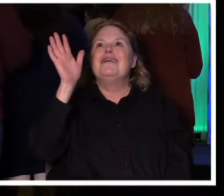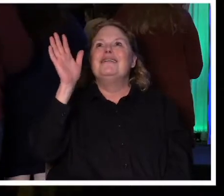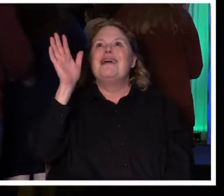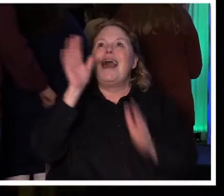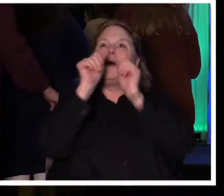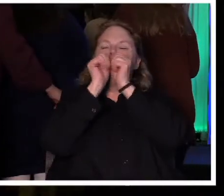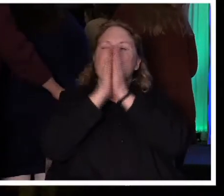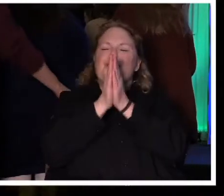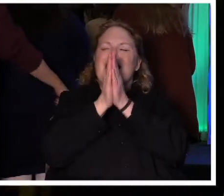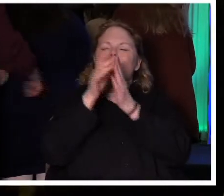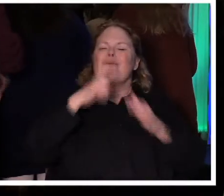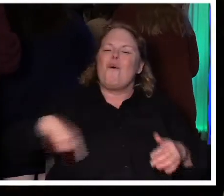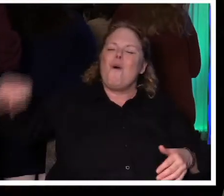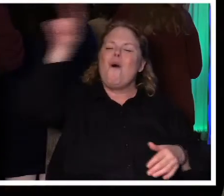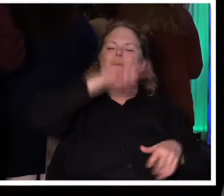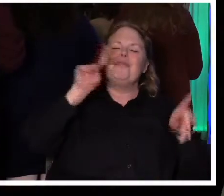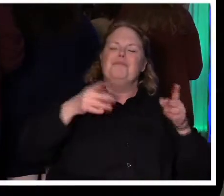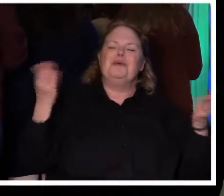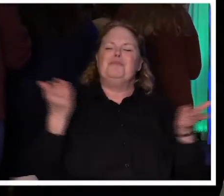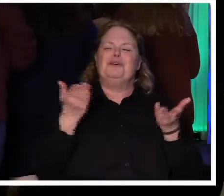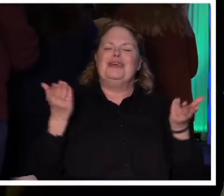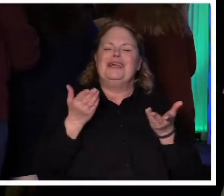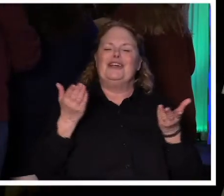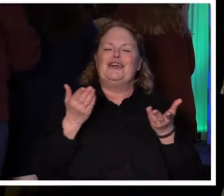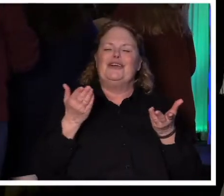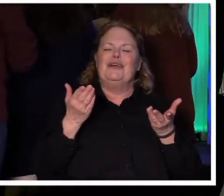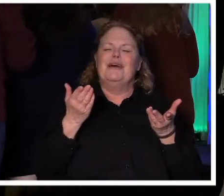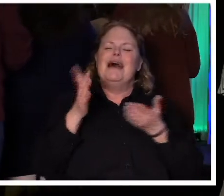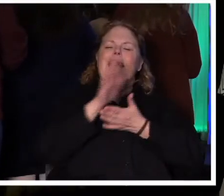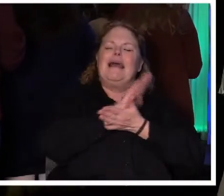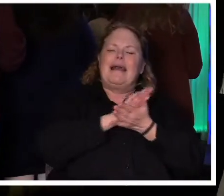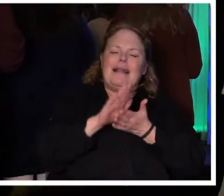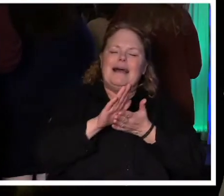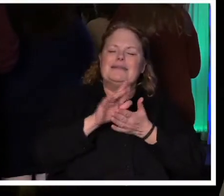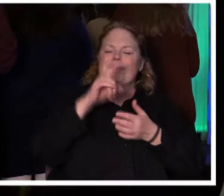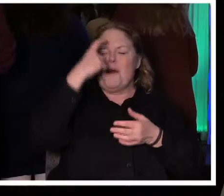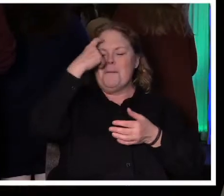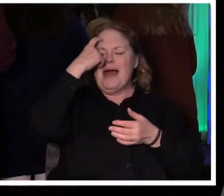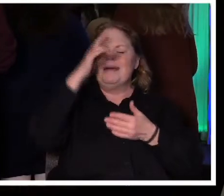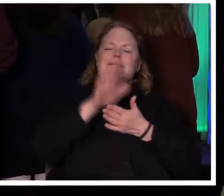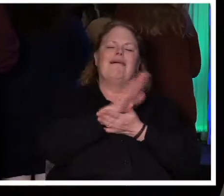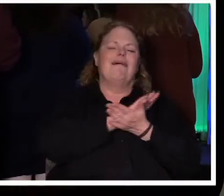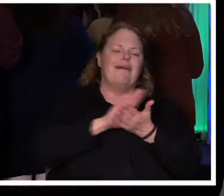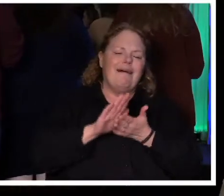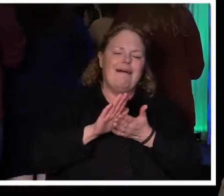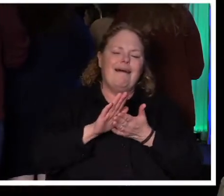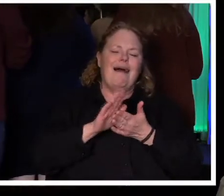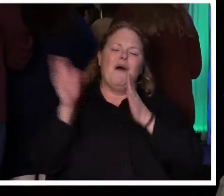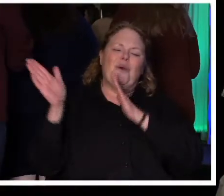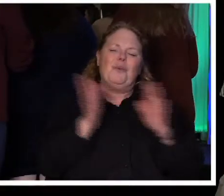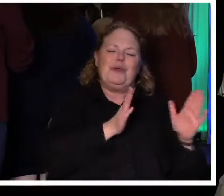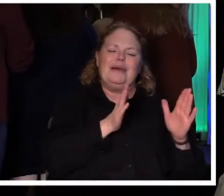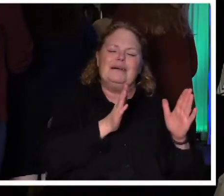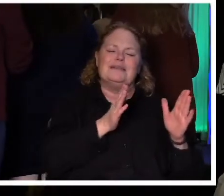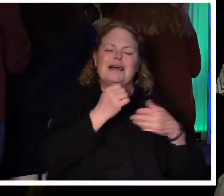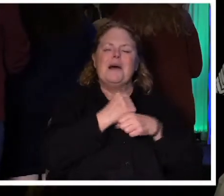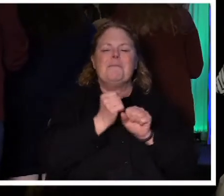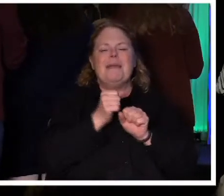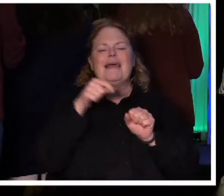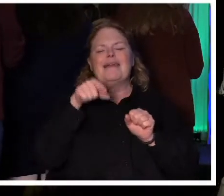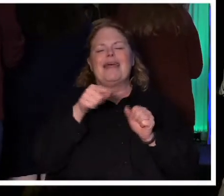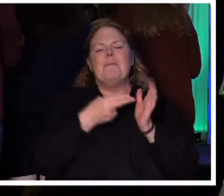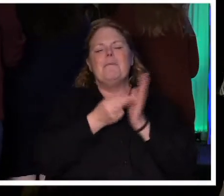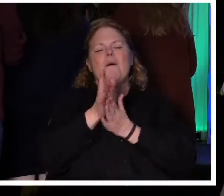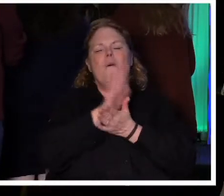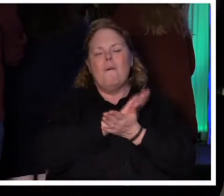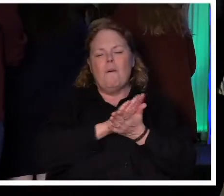today. I consecrate our minds. I consecrate our wills.